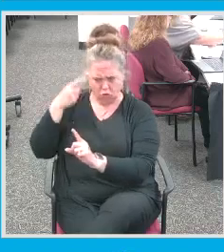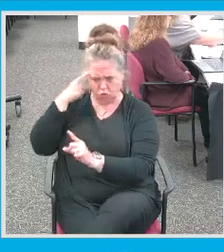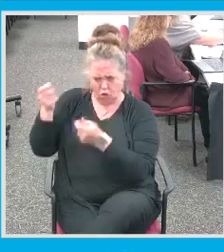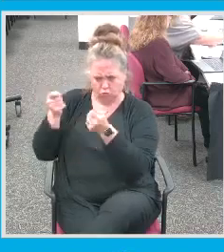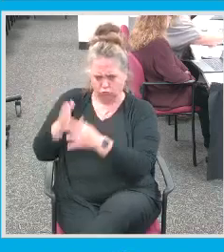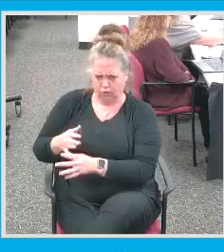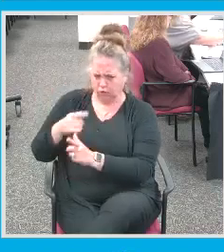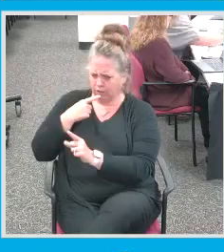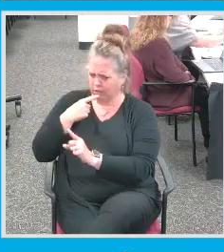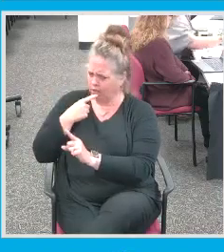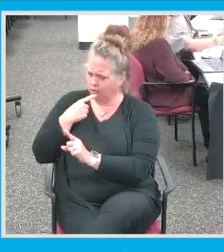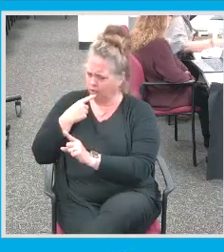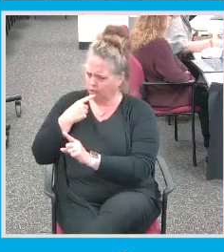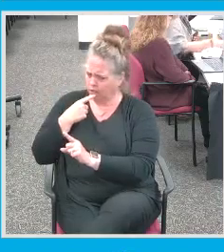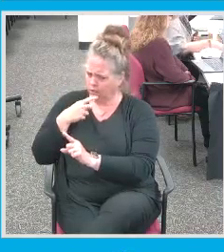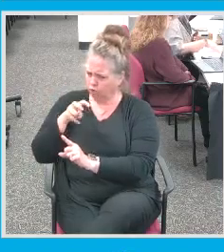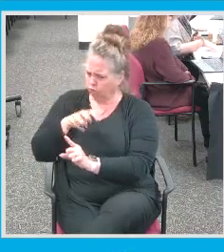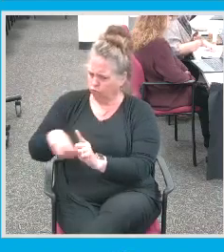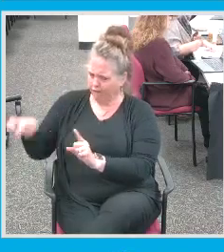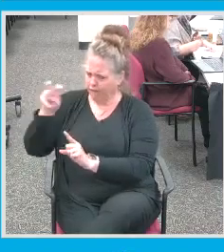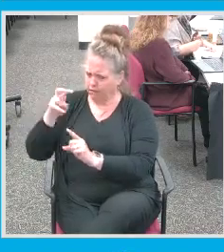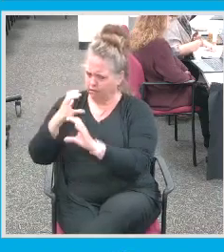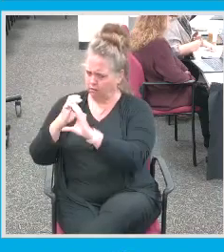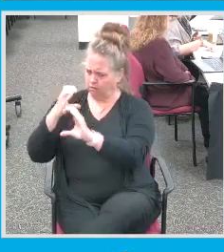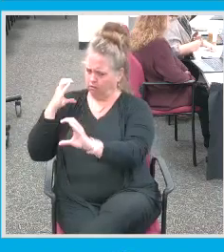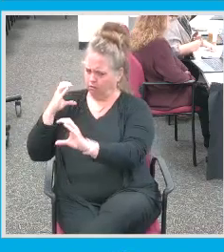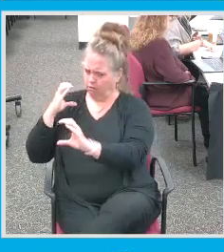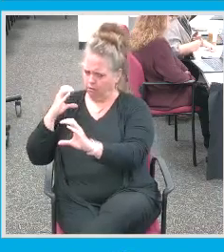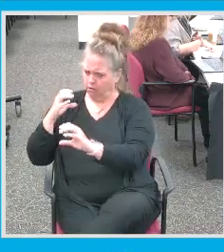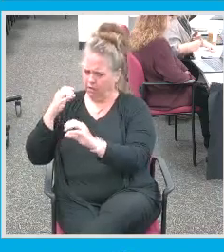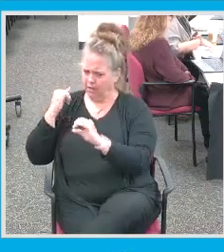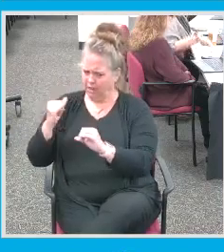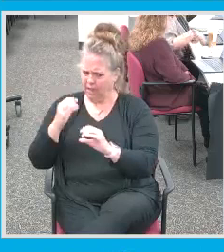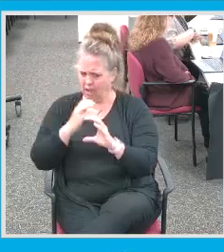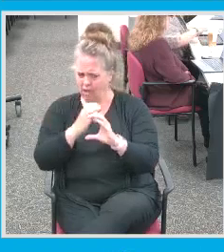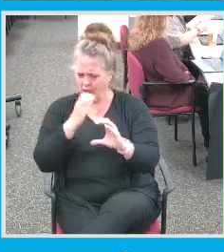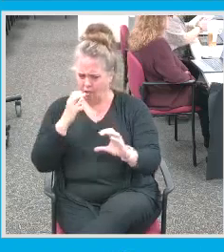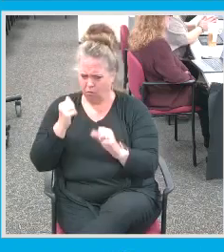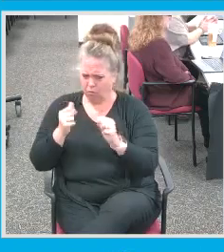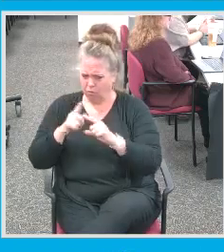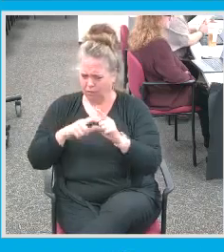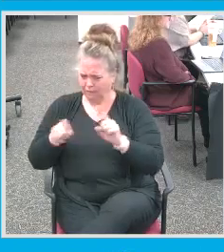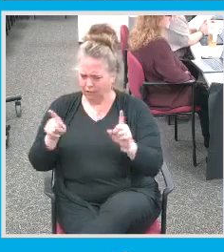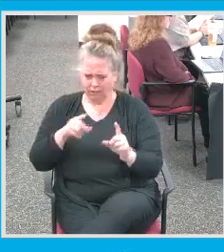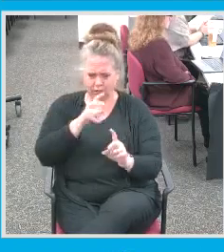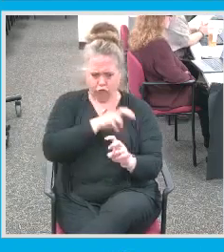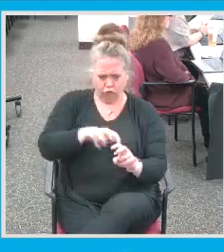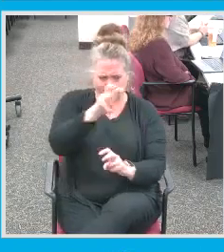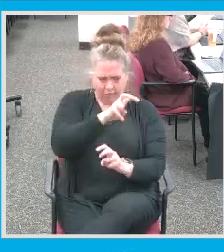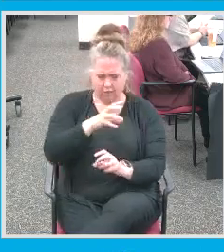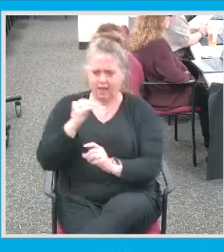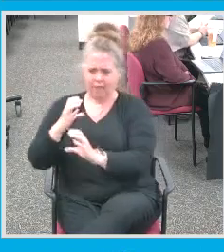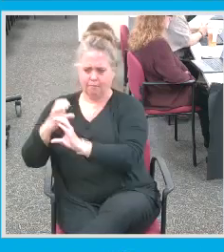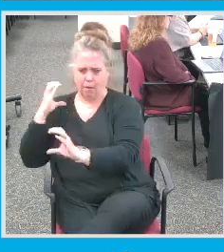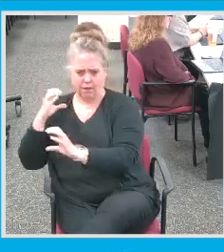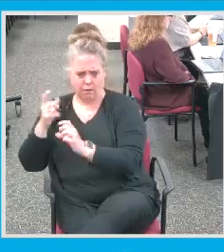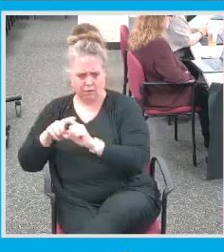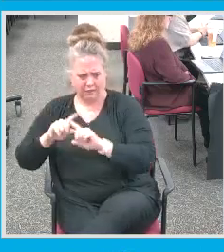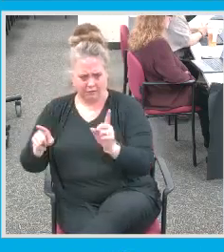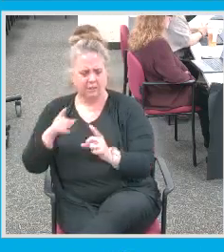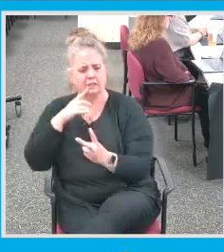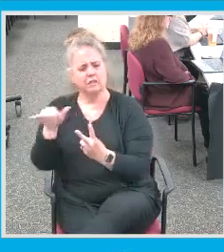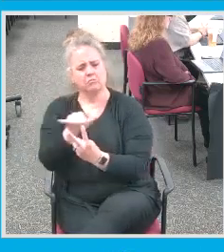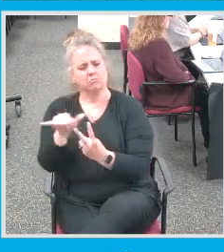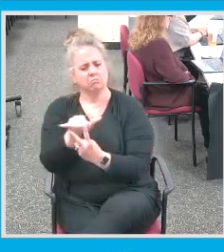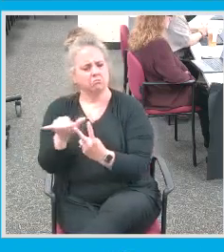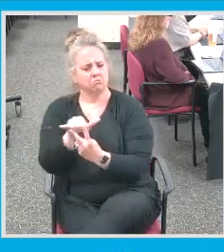and then I heard discussion about the mobile clinic. Those are actually 2 different offerings, Yes. correct? So the travel clinic is for those who